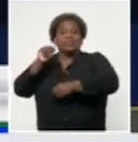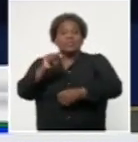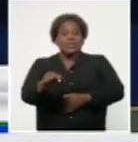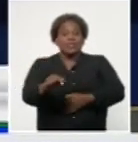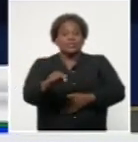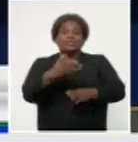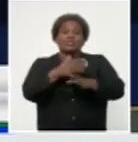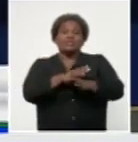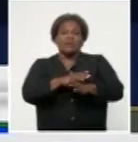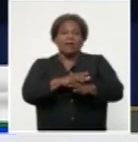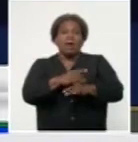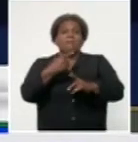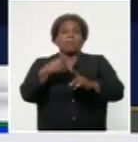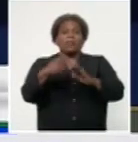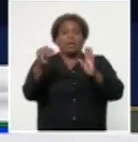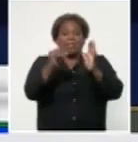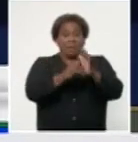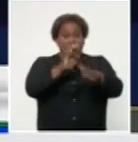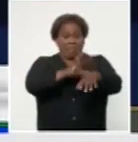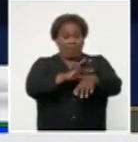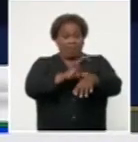region and the